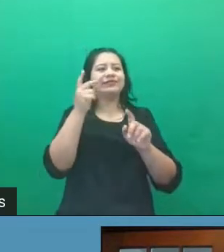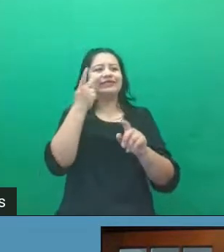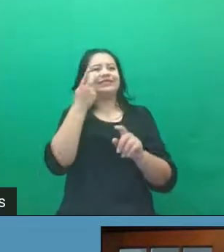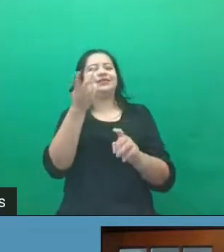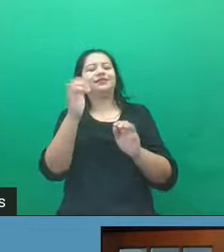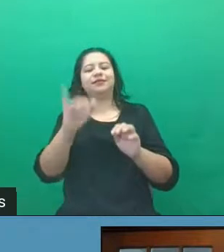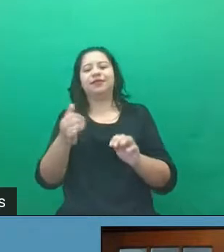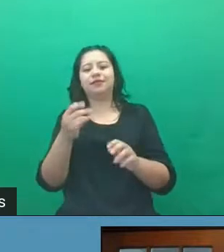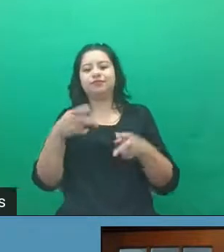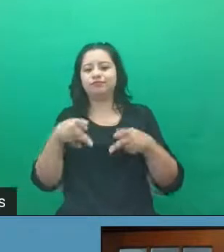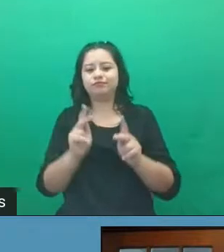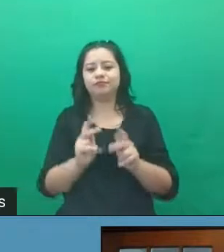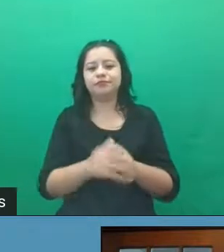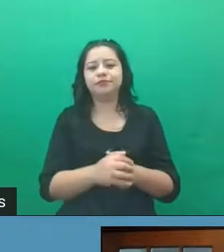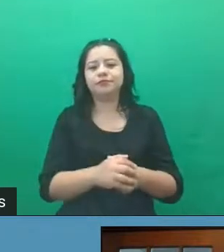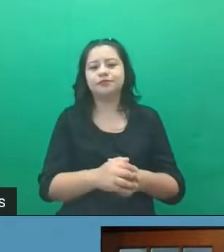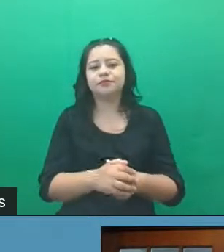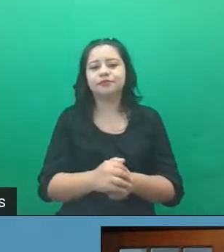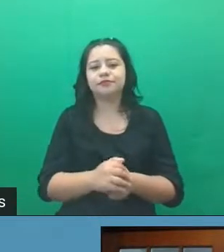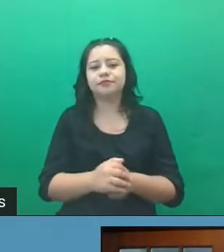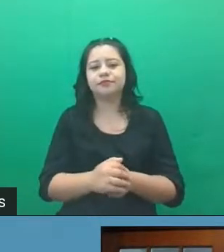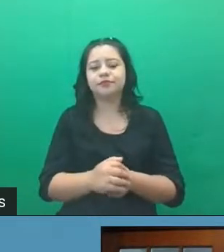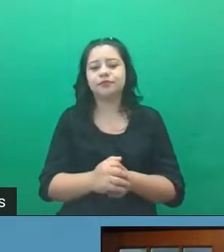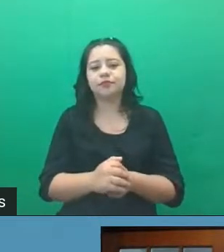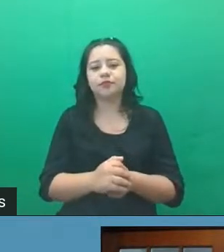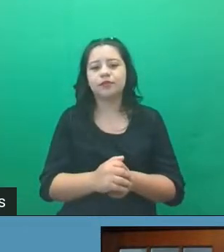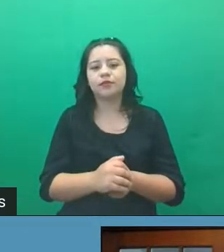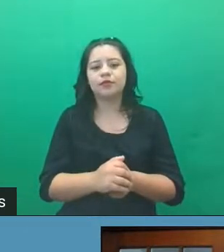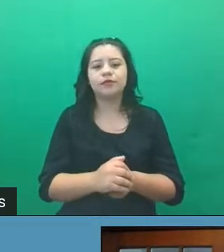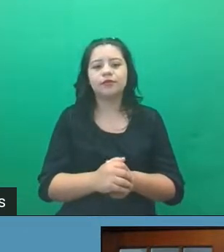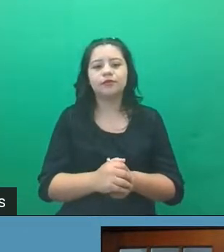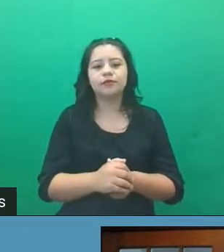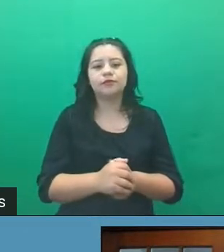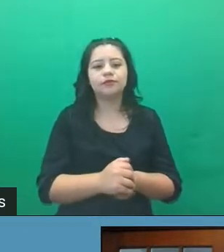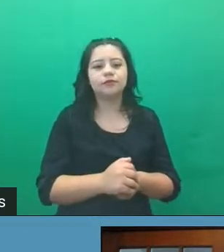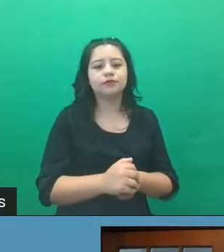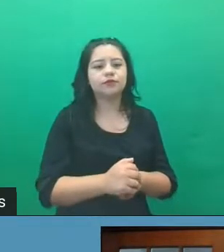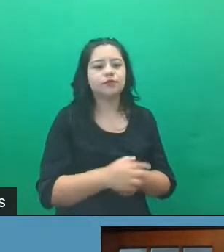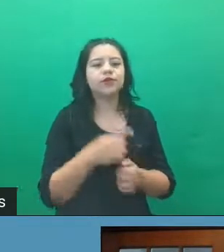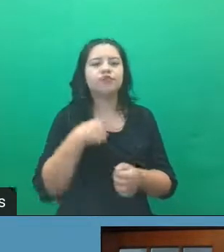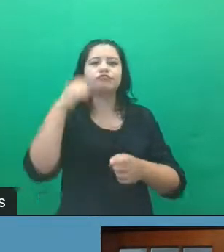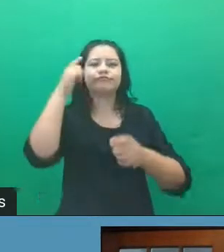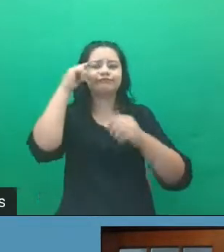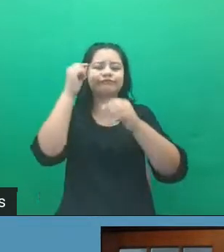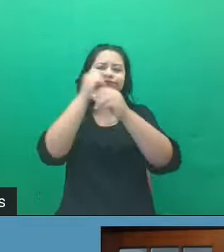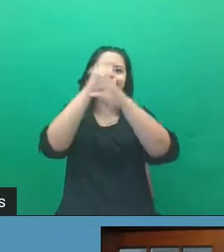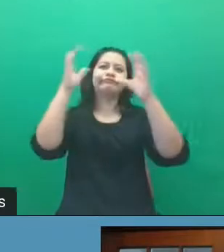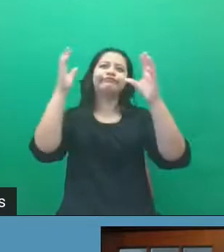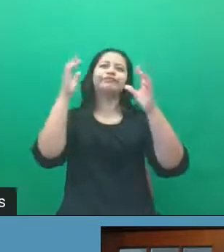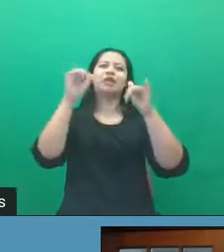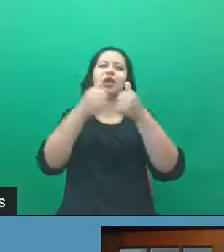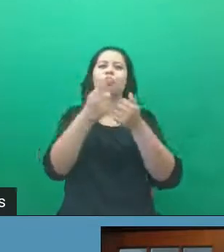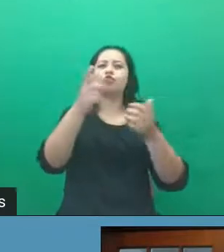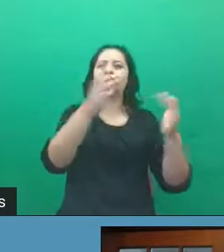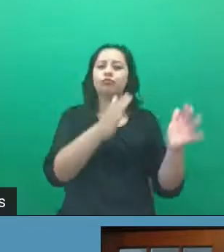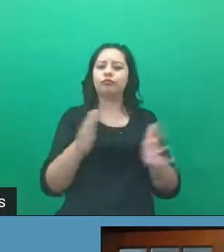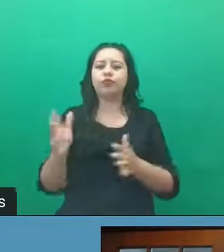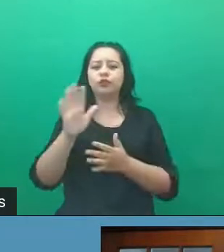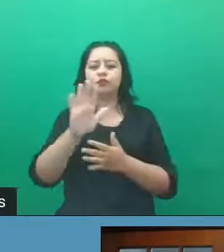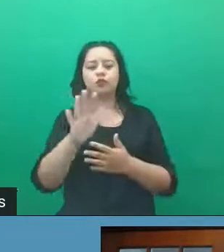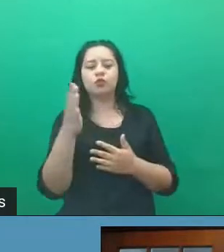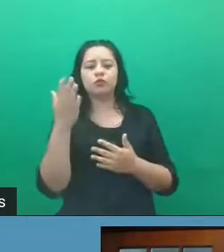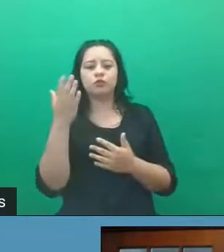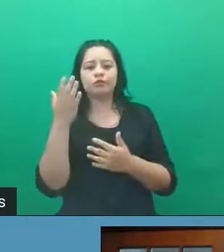with each other. Well, I imagine it sort of has something to do with how you plan your strategy for the event at the very beginning, because ultimately